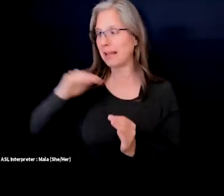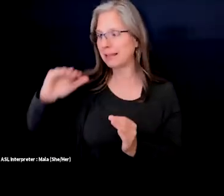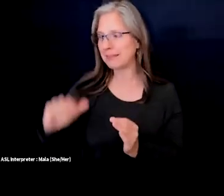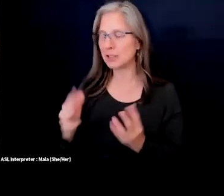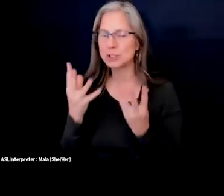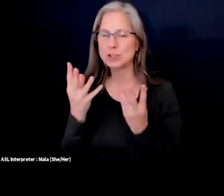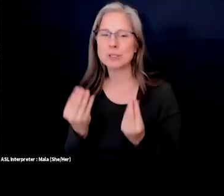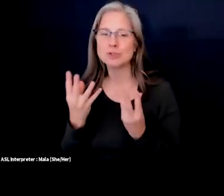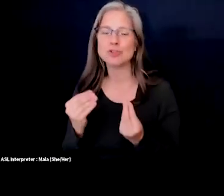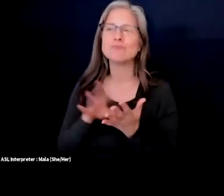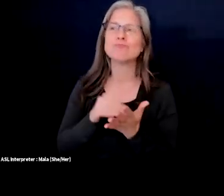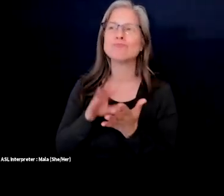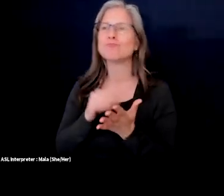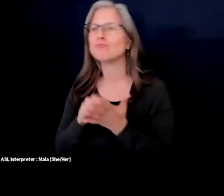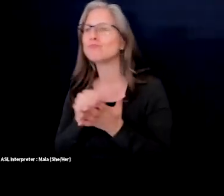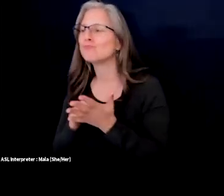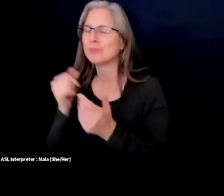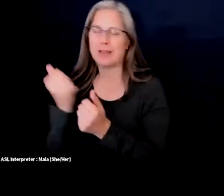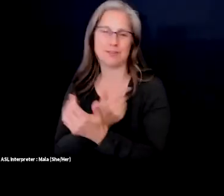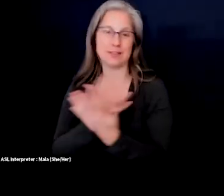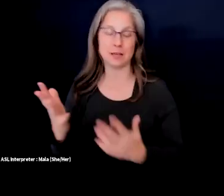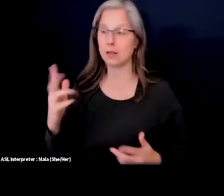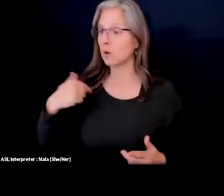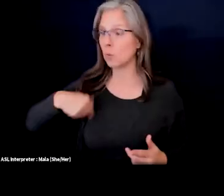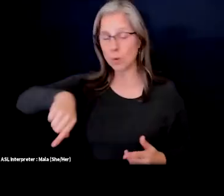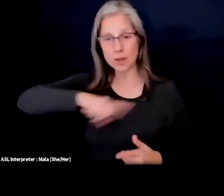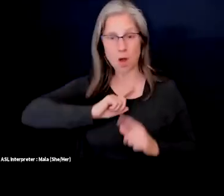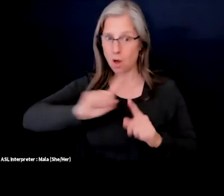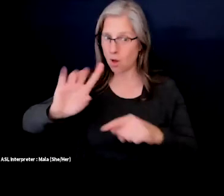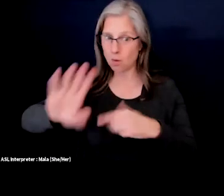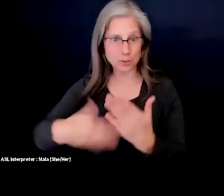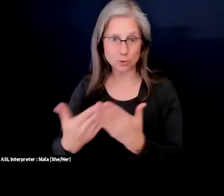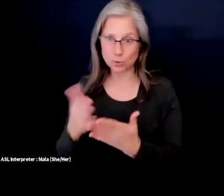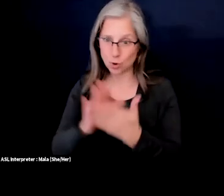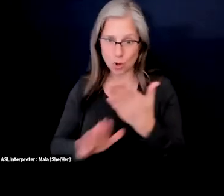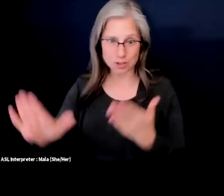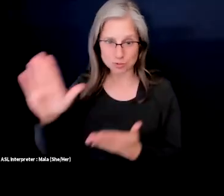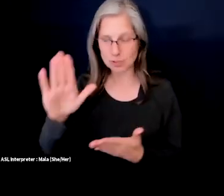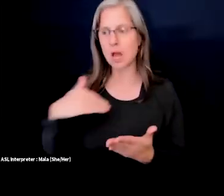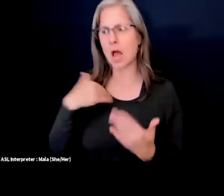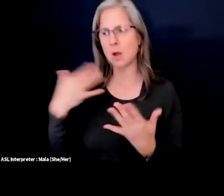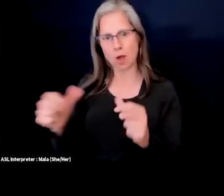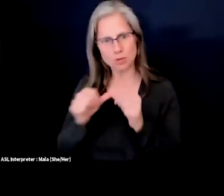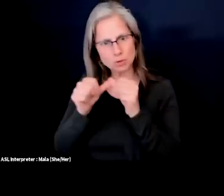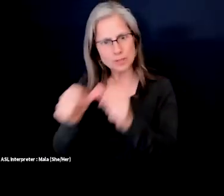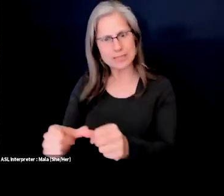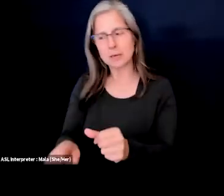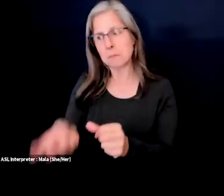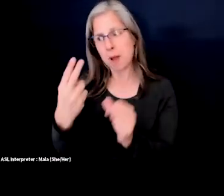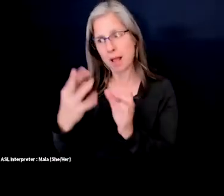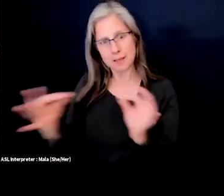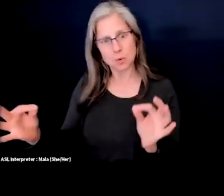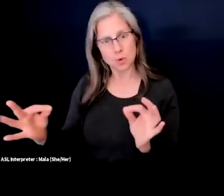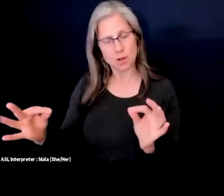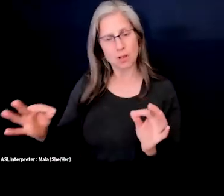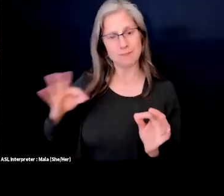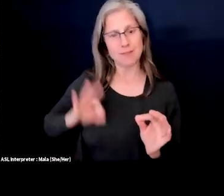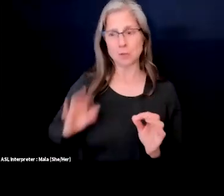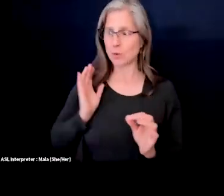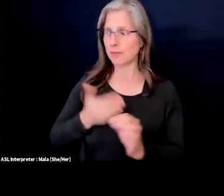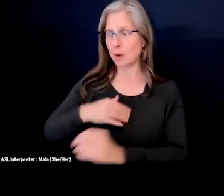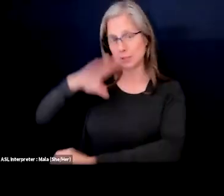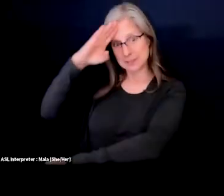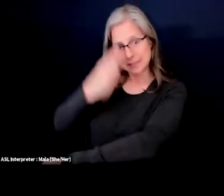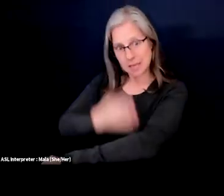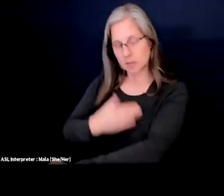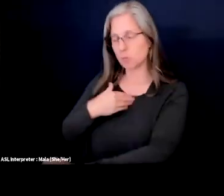sponges, eager to learn everything. And we all went to college. I wanted to continue this bilingual advantage with our son.